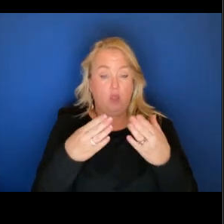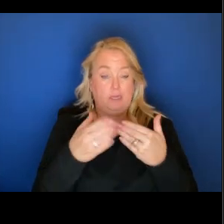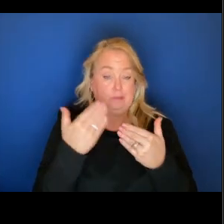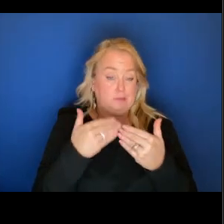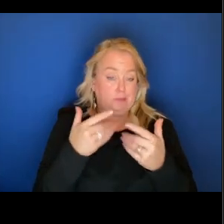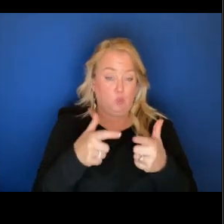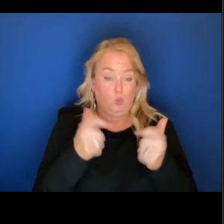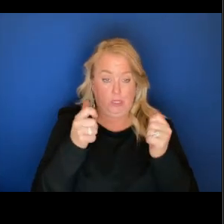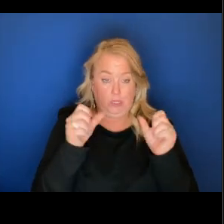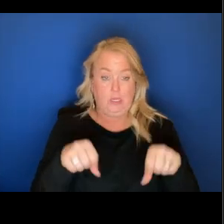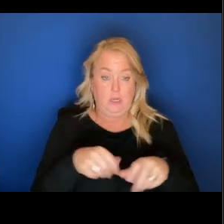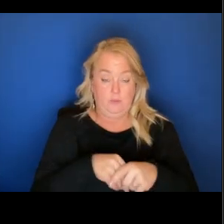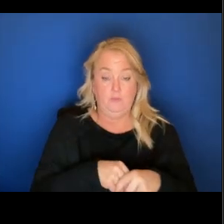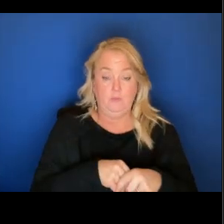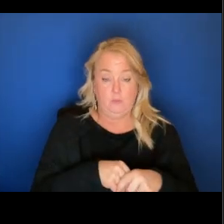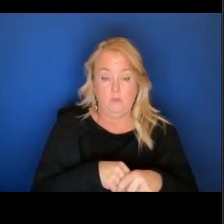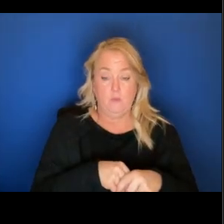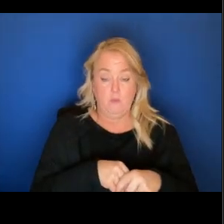and easily.